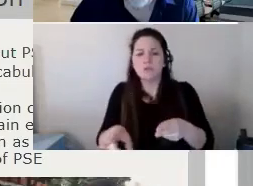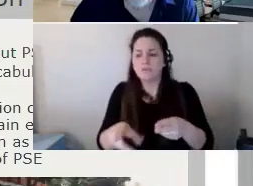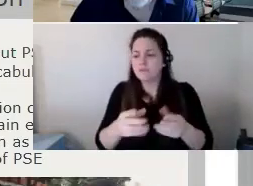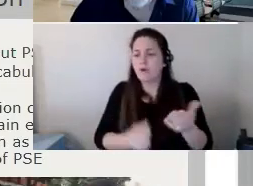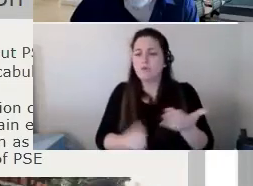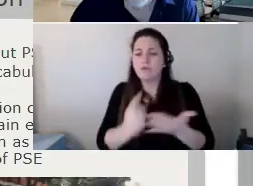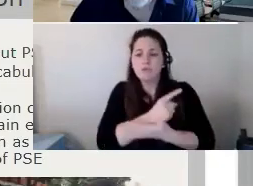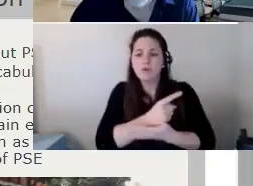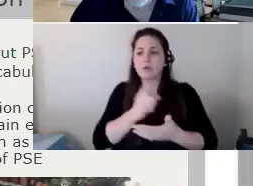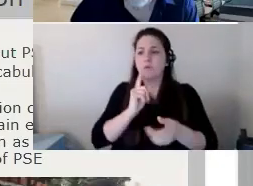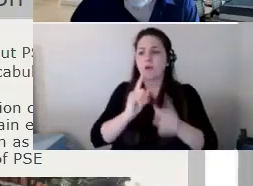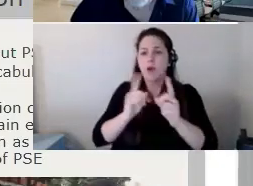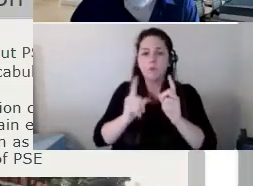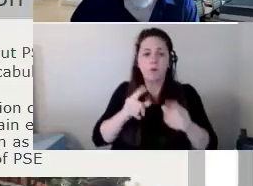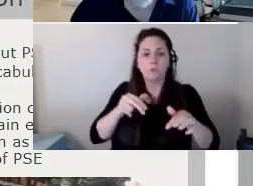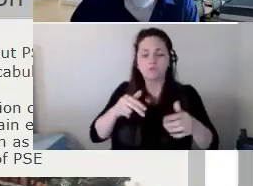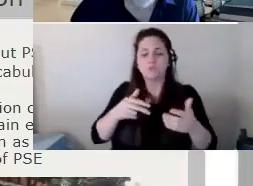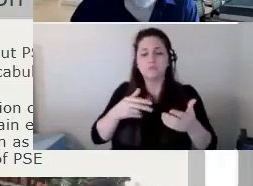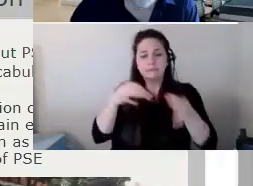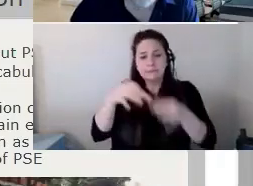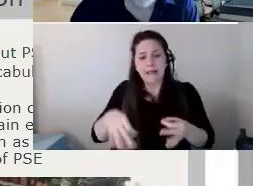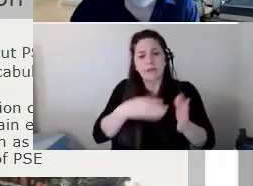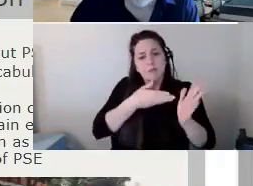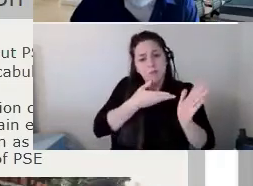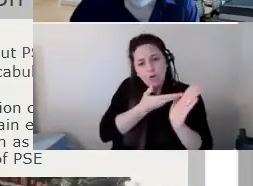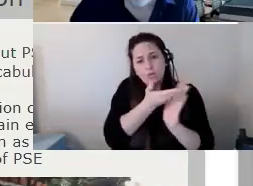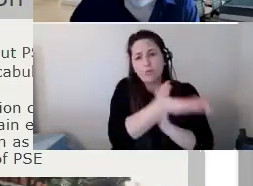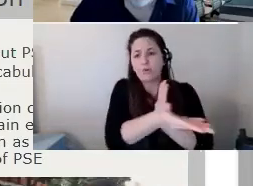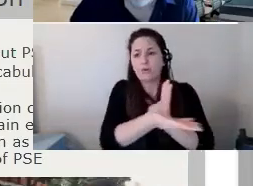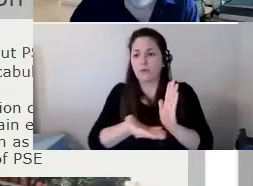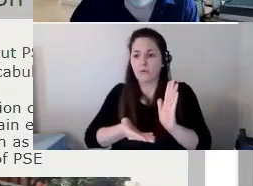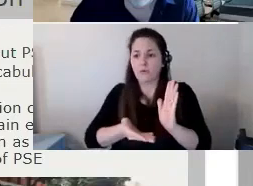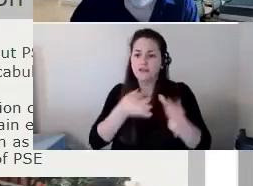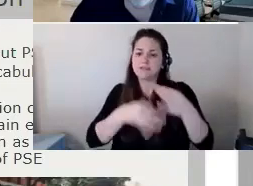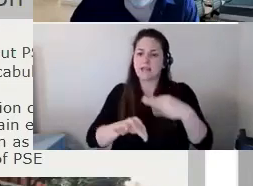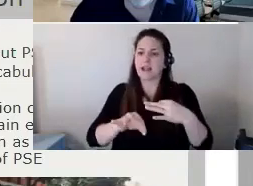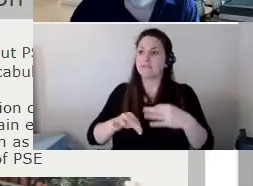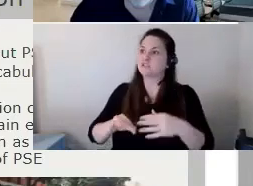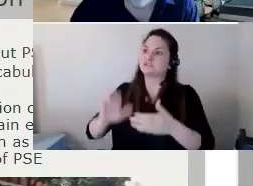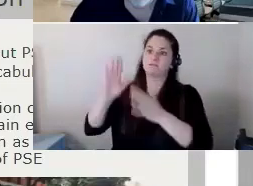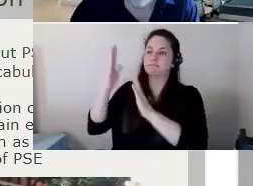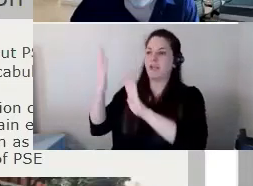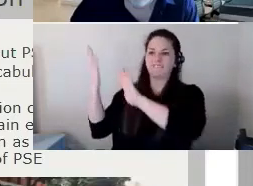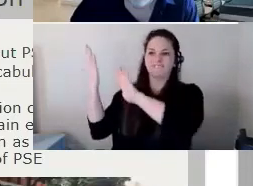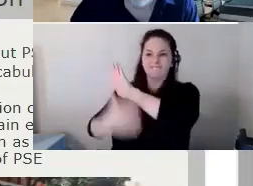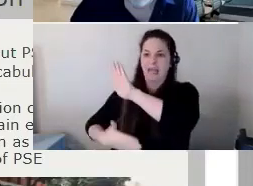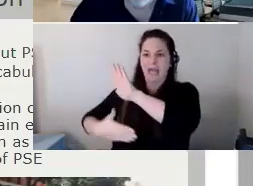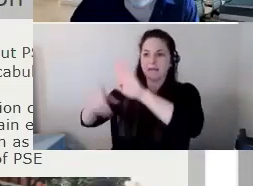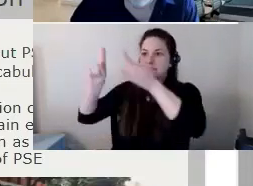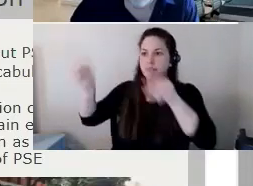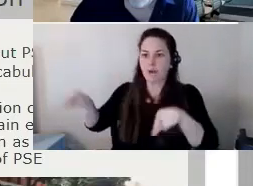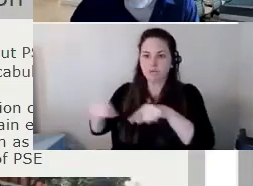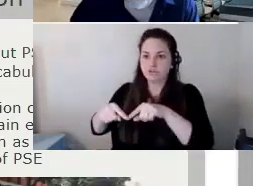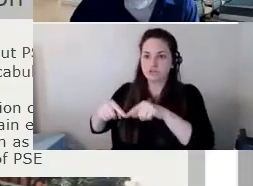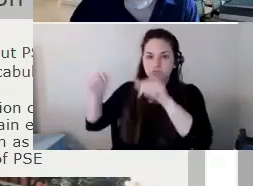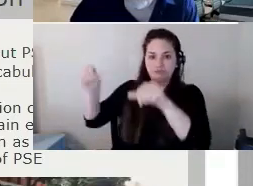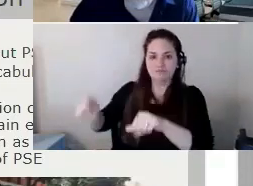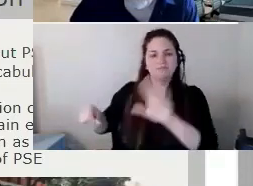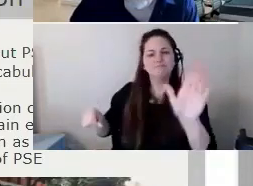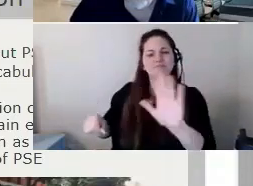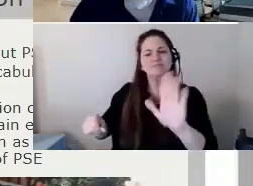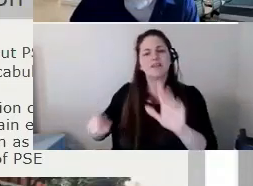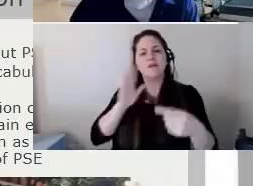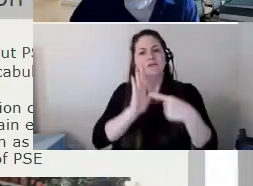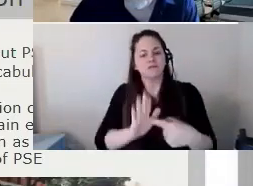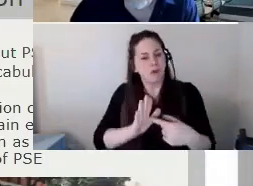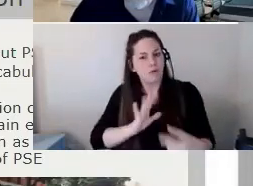walk you through, instead of walking one through a flat poster, let me show you some of the dynamics